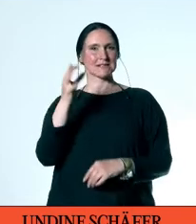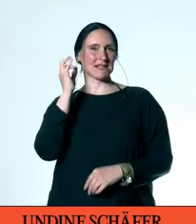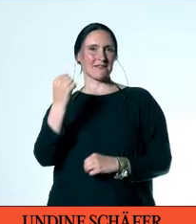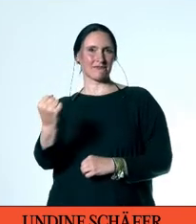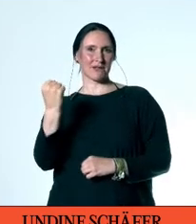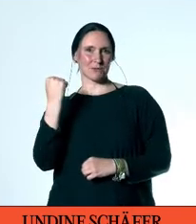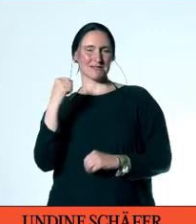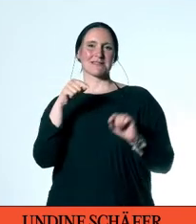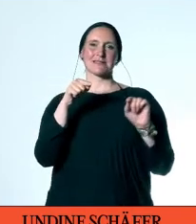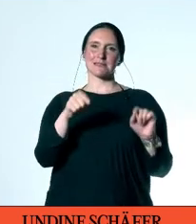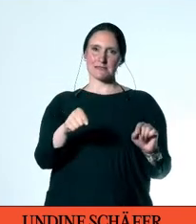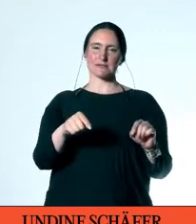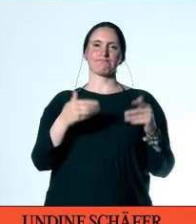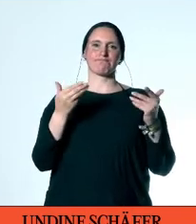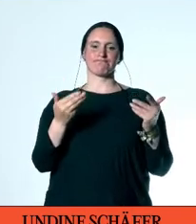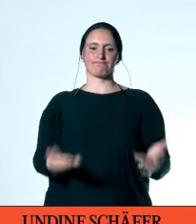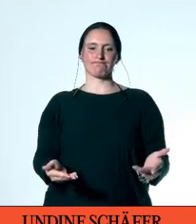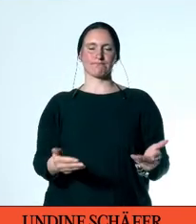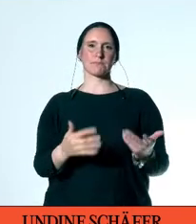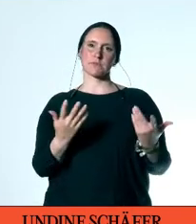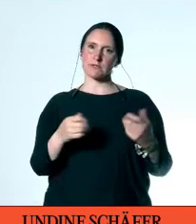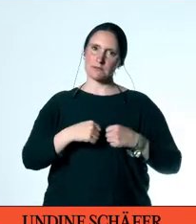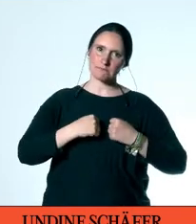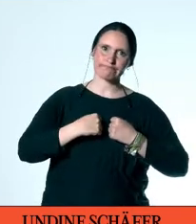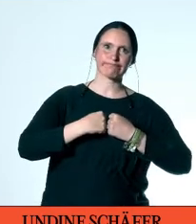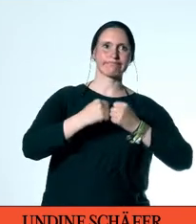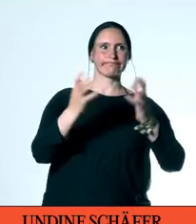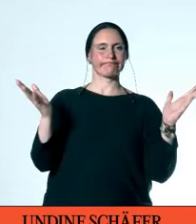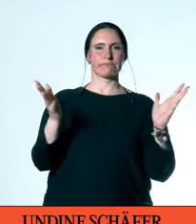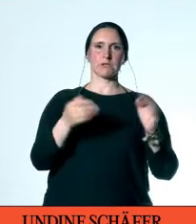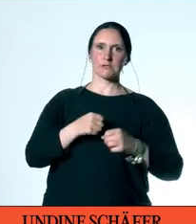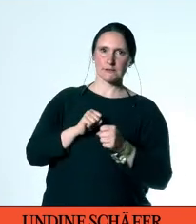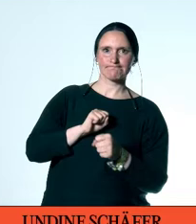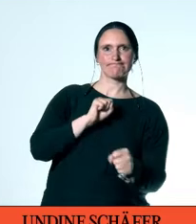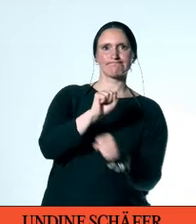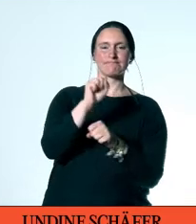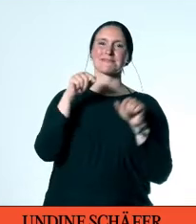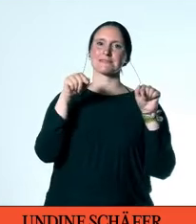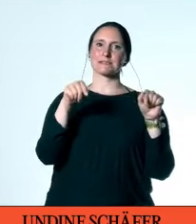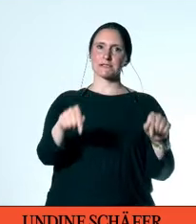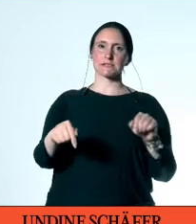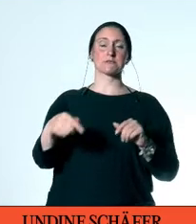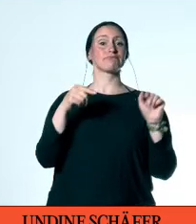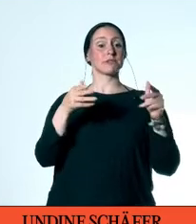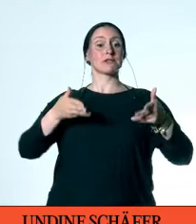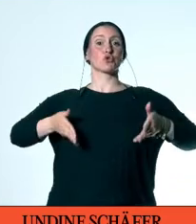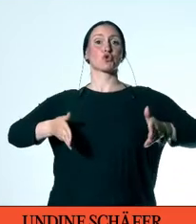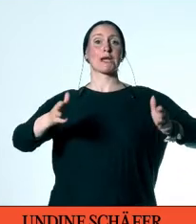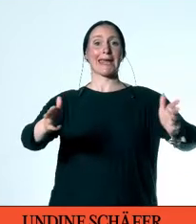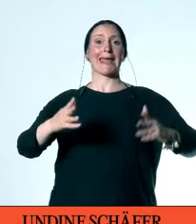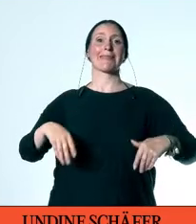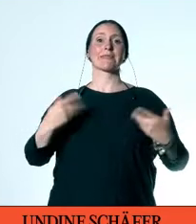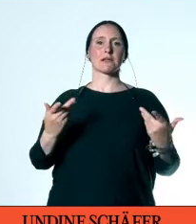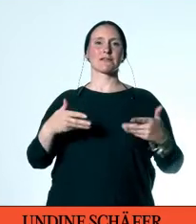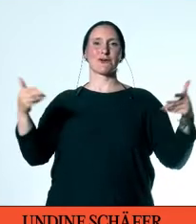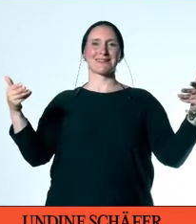have taken place recently. So that day we organized this performance on the streets of Quibdó, and we were carrying a